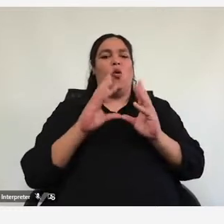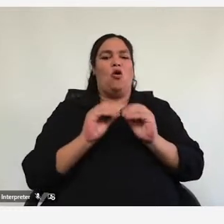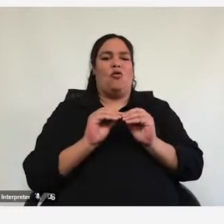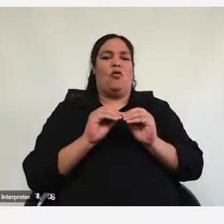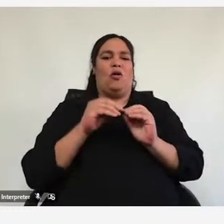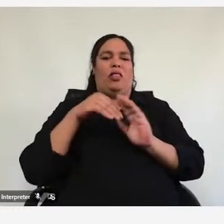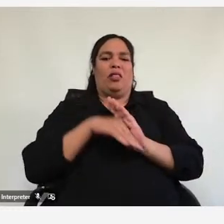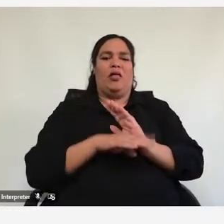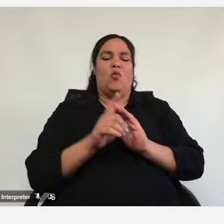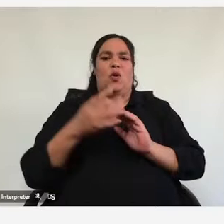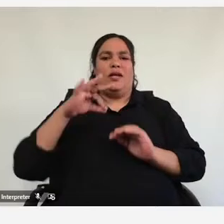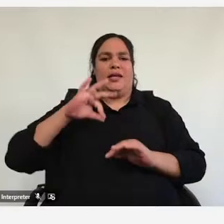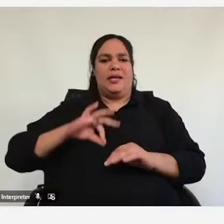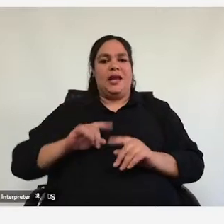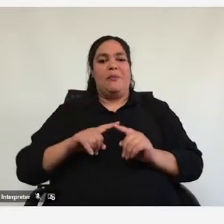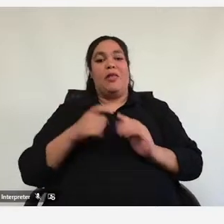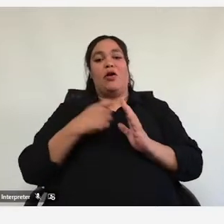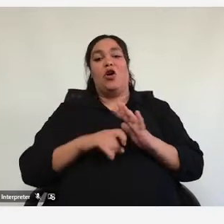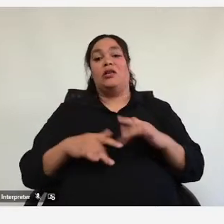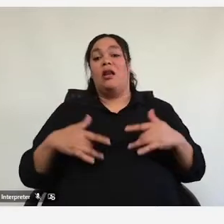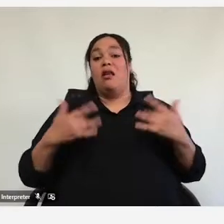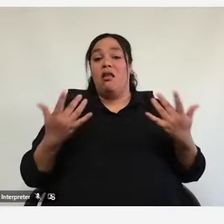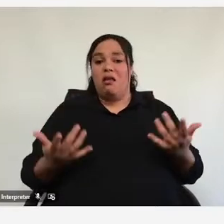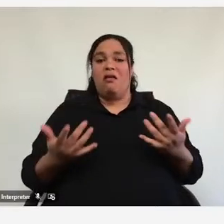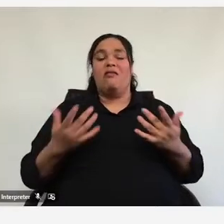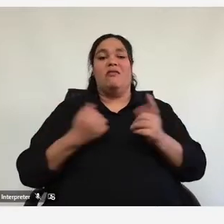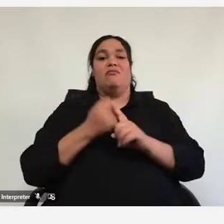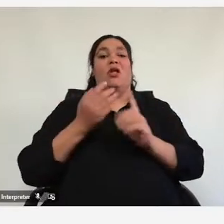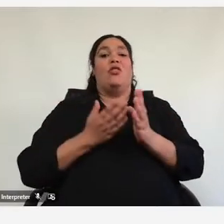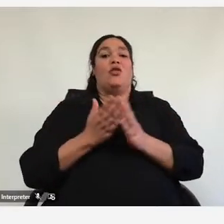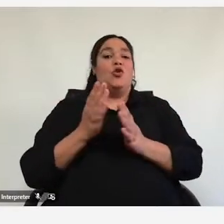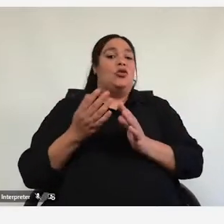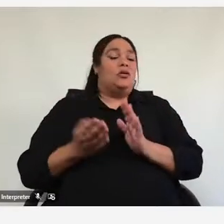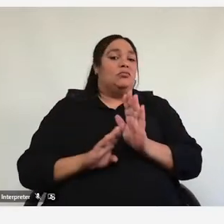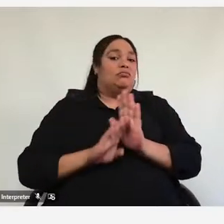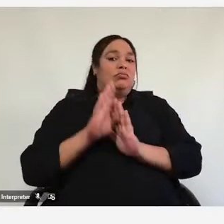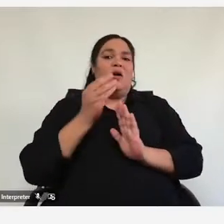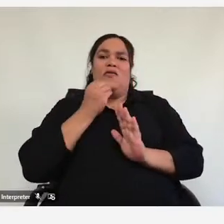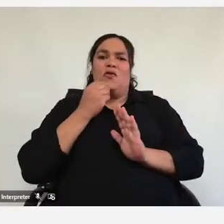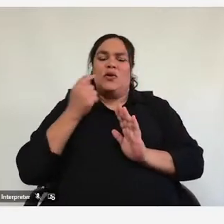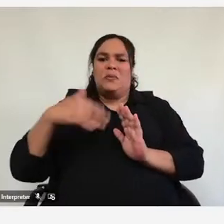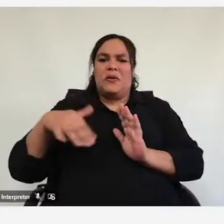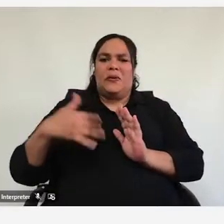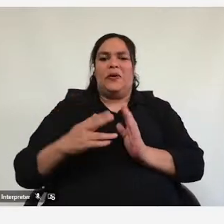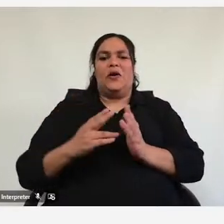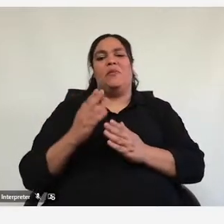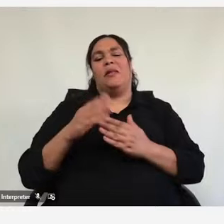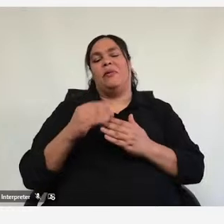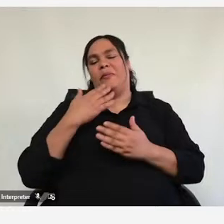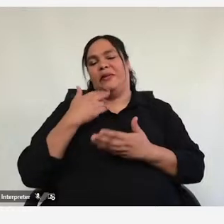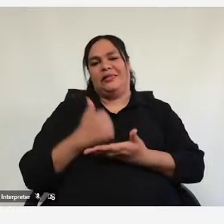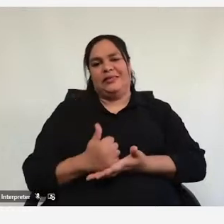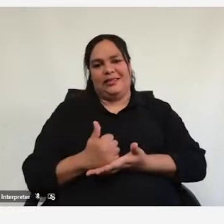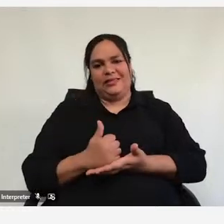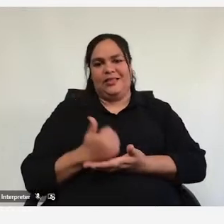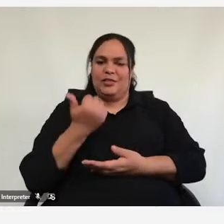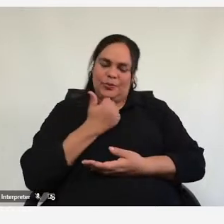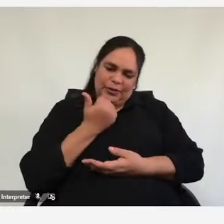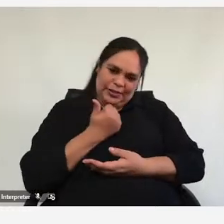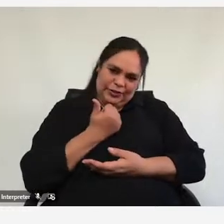decline in income, the rising cost of living driven by increases in food prices. Honorable Nkondlo, please take your seat. My